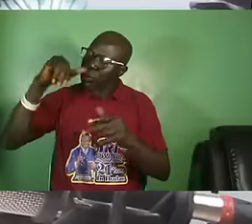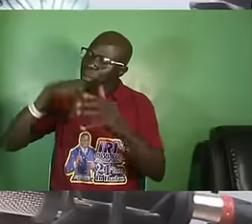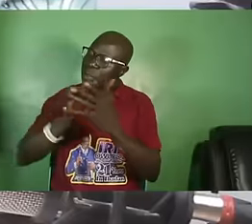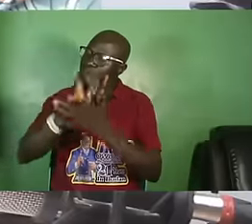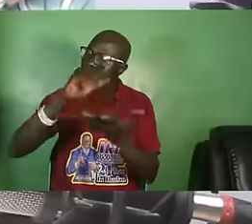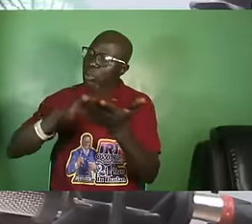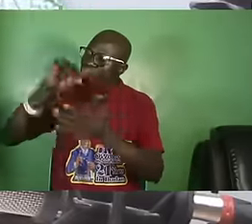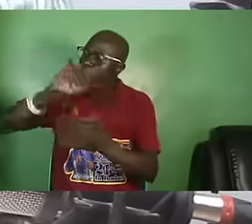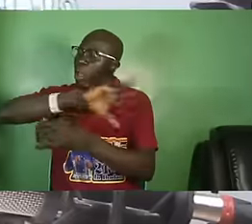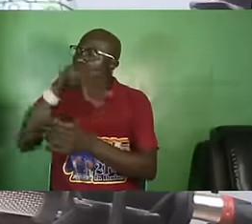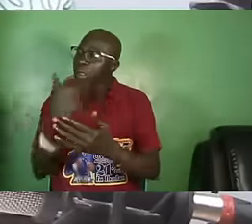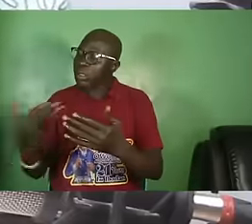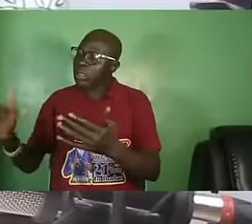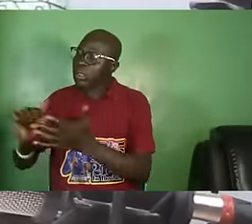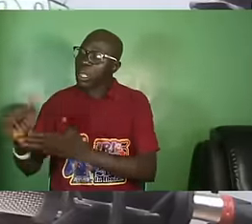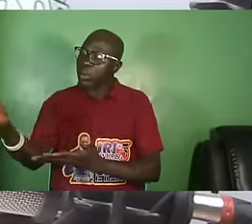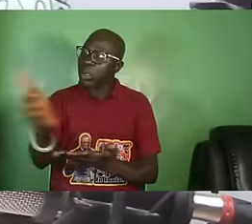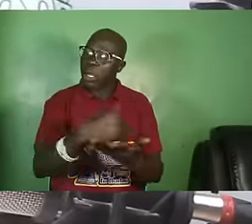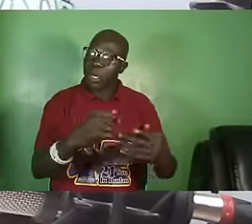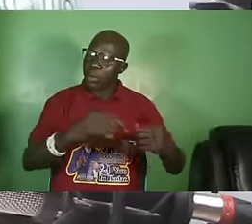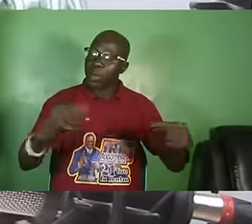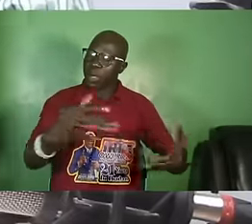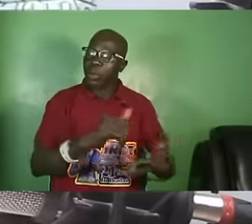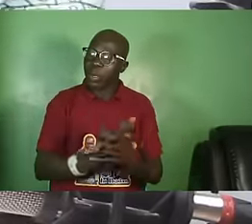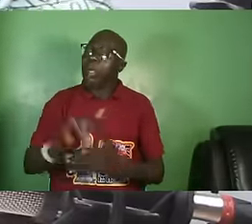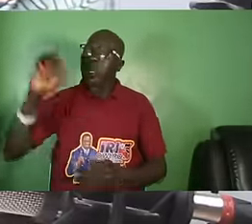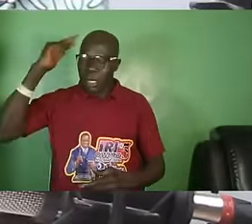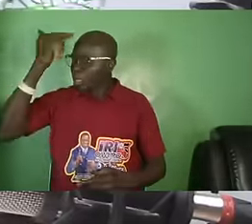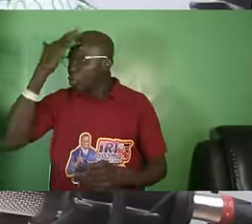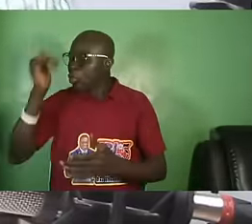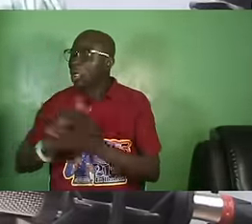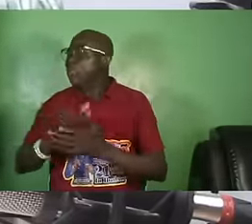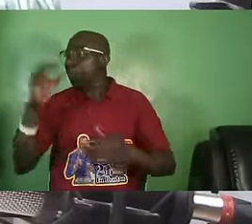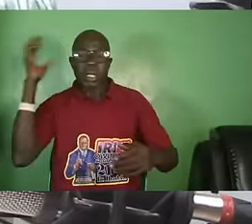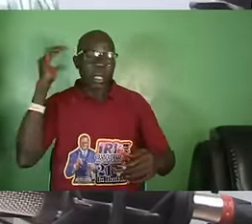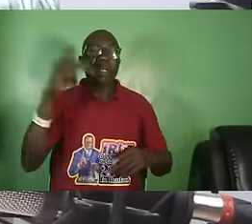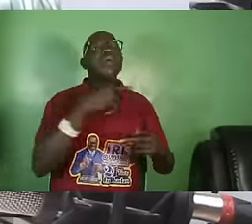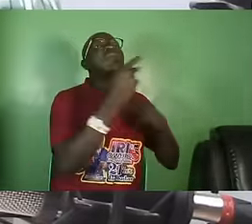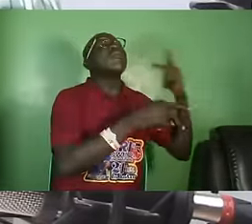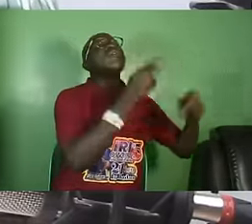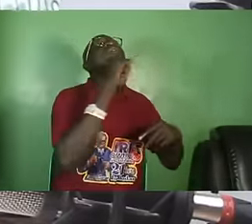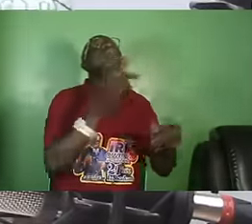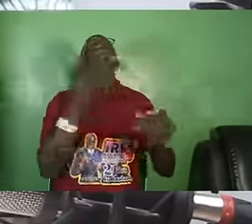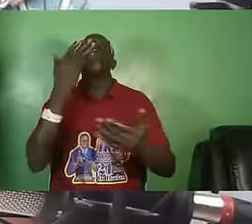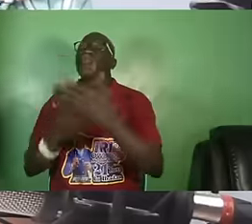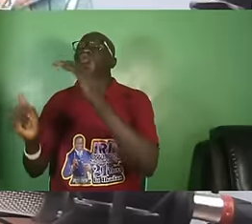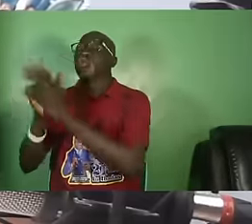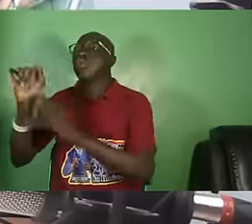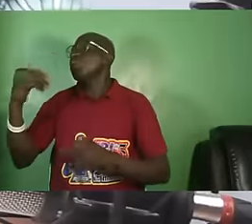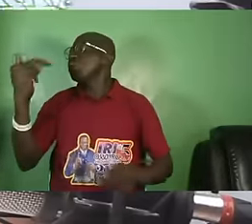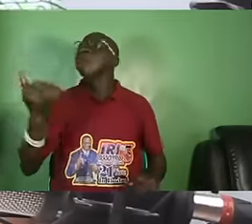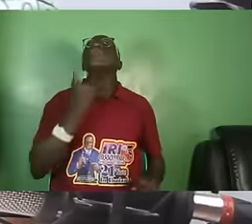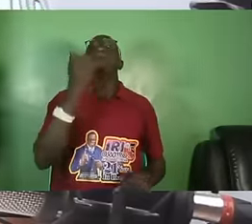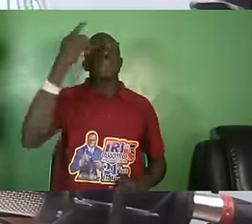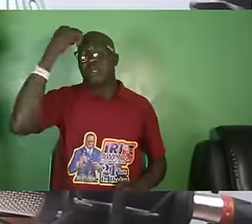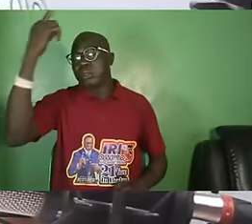awon eto re taye gba lo. That is by of your entitlement they are taking away. Olo se gbo iranti o se. That's why your hearing vision is not accomplished. Olo se lana ogo ti o wa